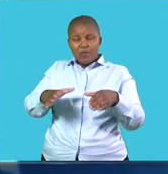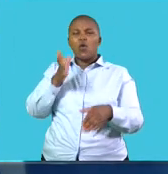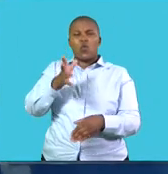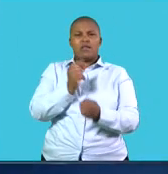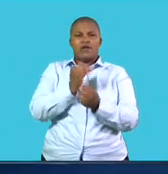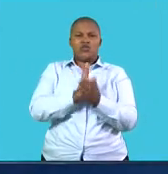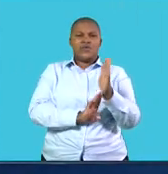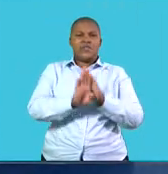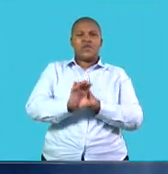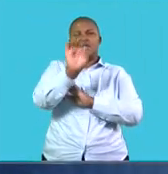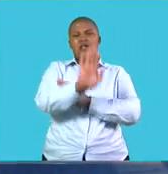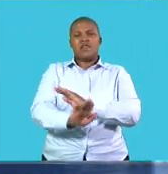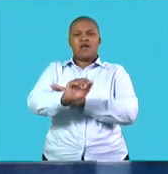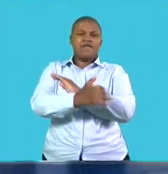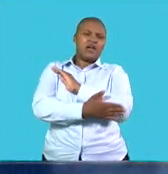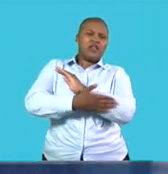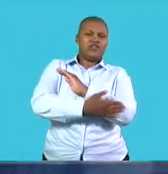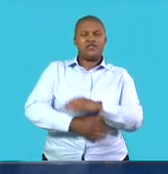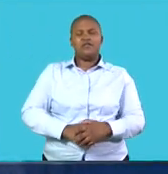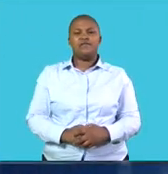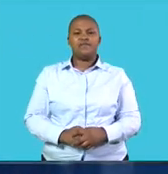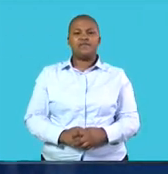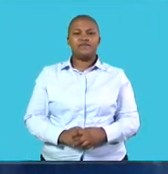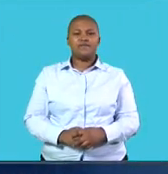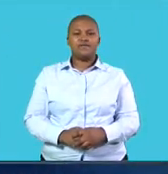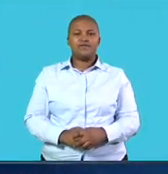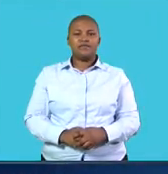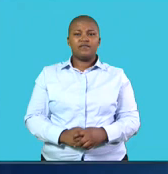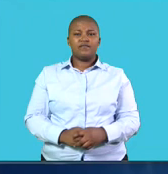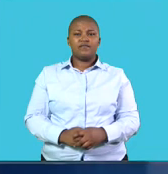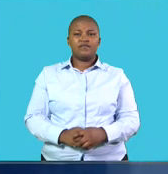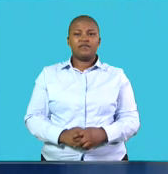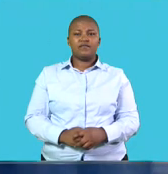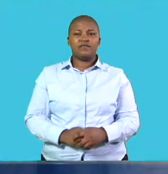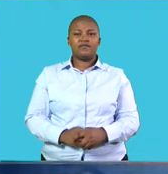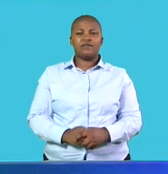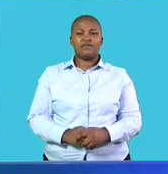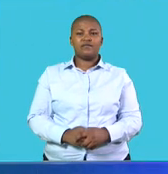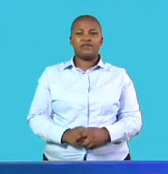Borwa isao. Ditabeng tsa Soweto TV, ke Manini Moroloke le Alberton.